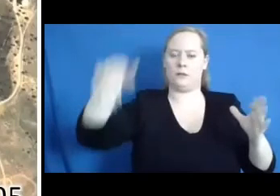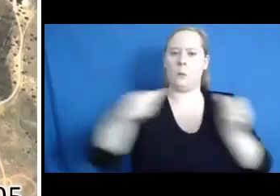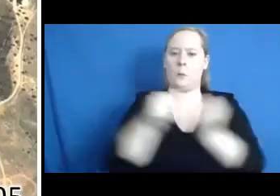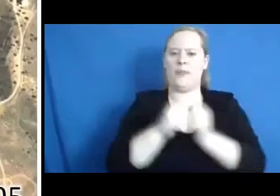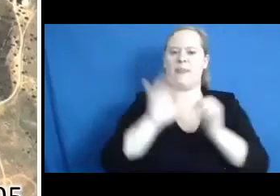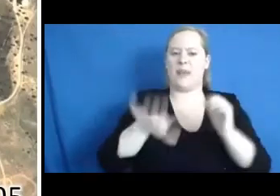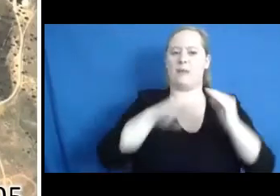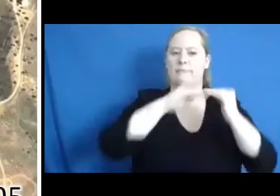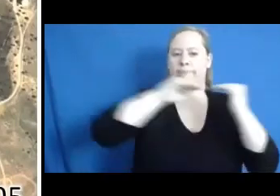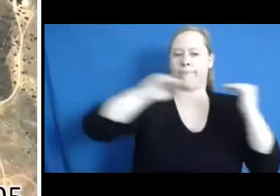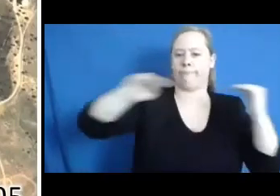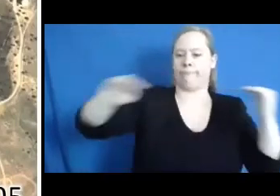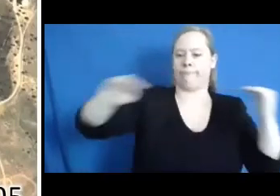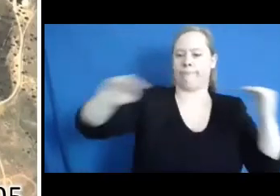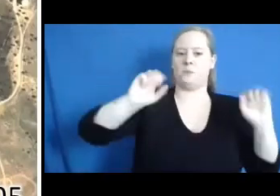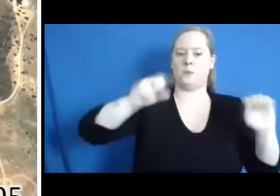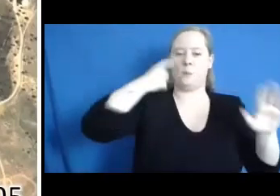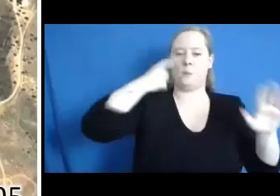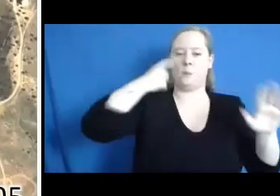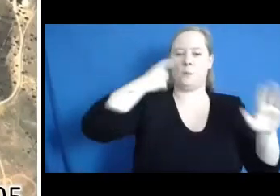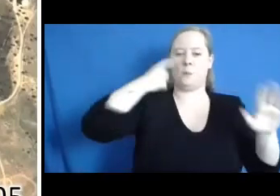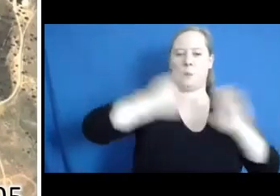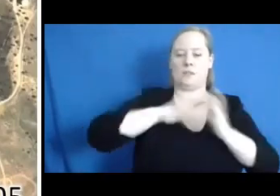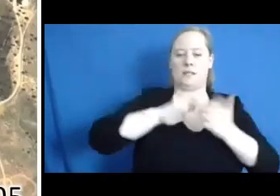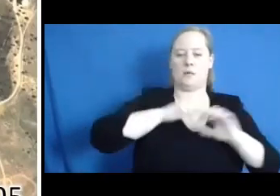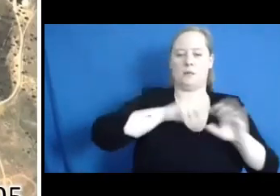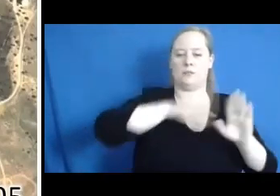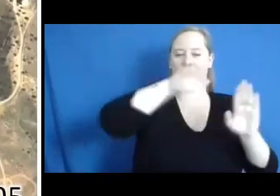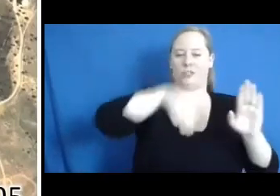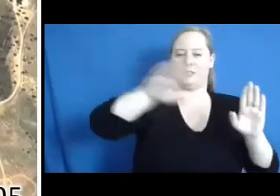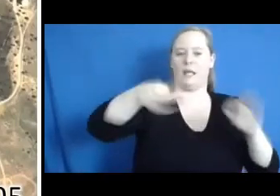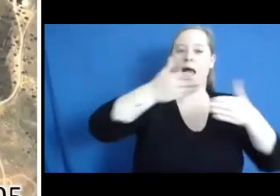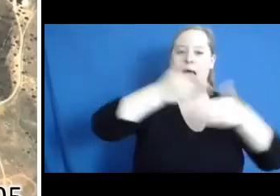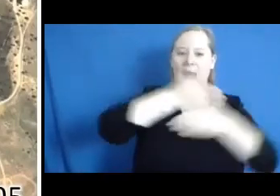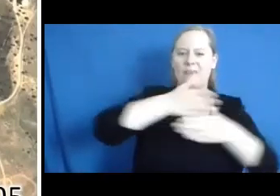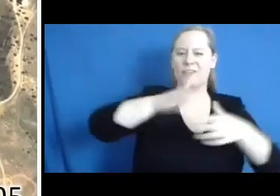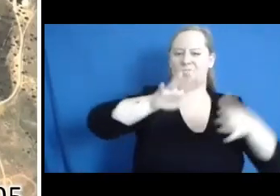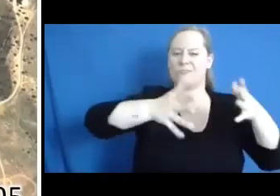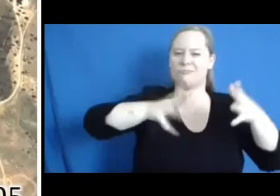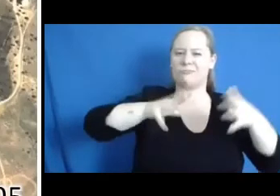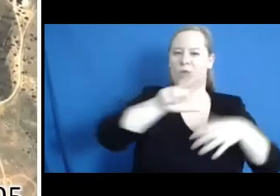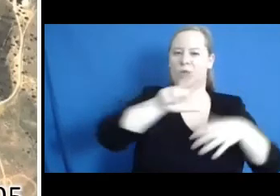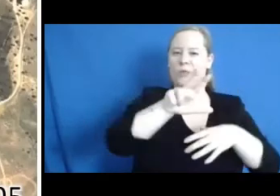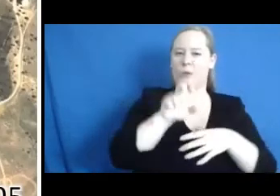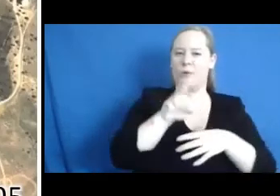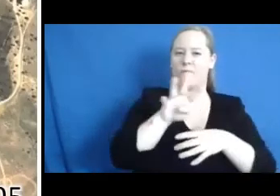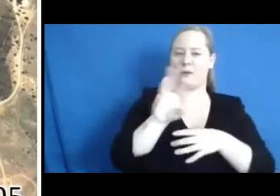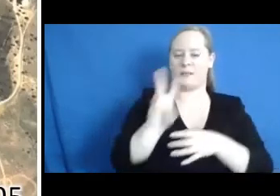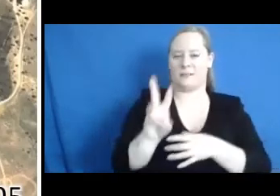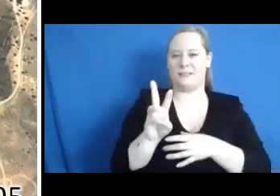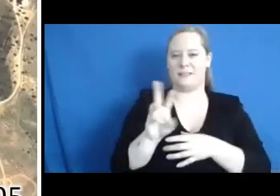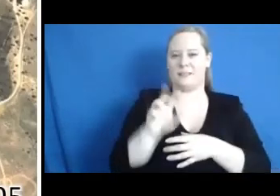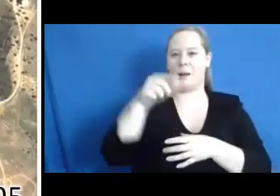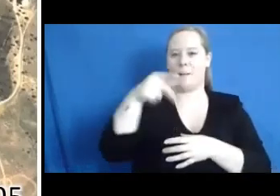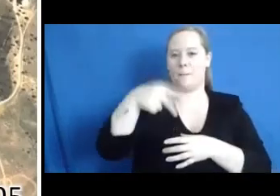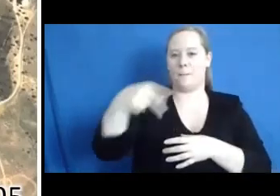would expect. It seems to be, you know, average value of 346 parts per billion.